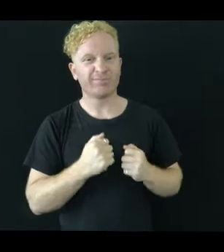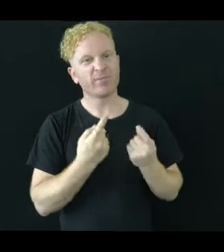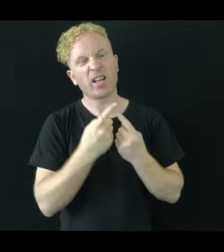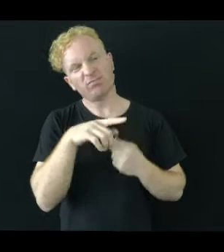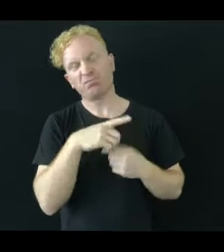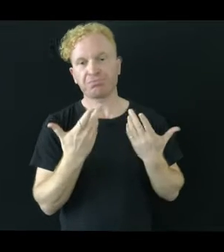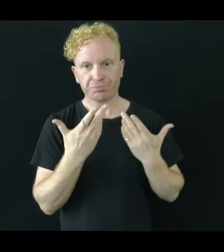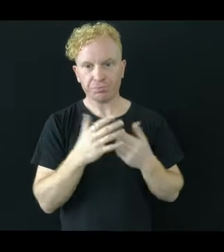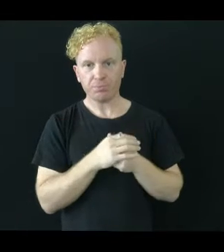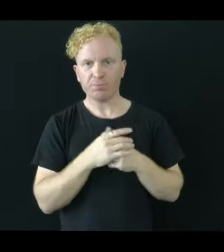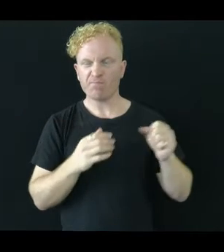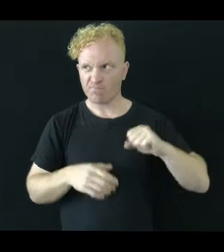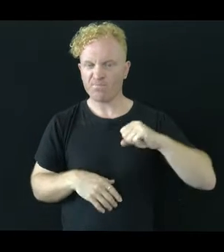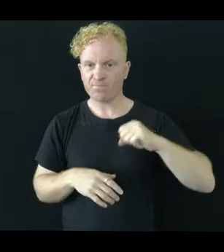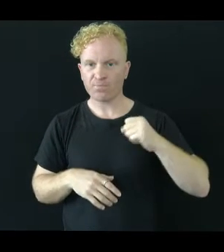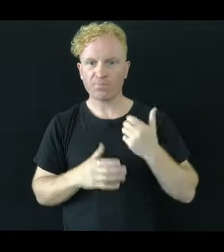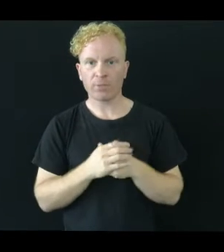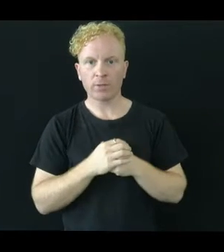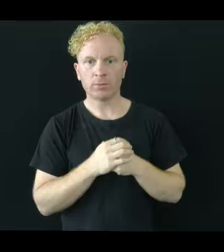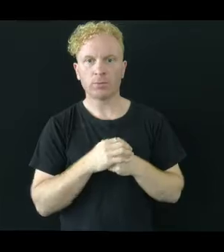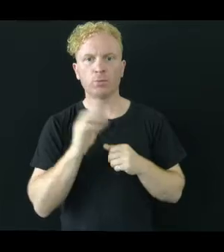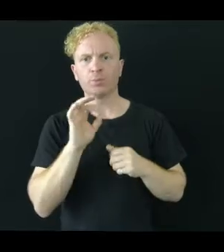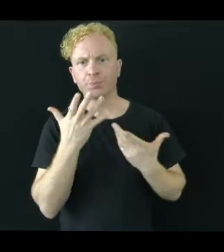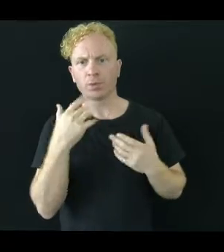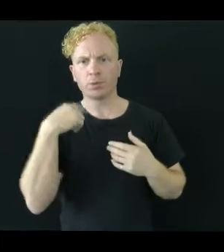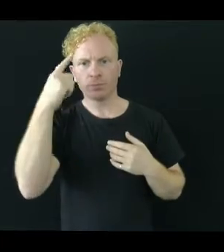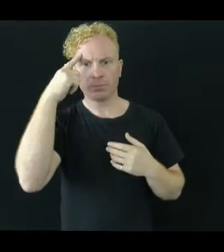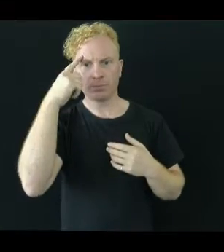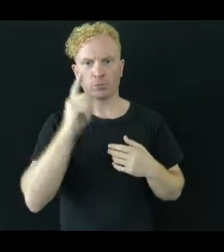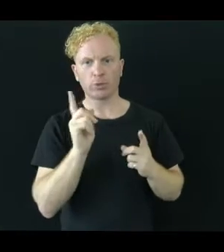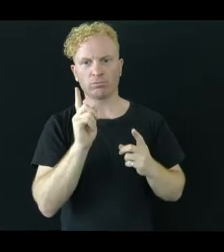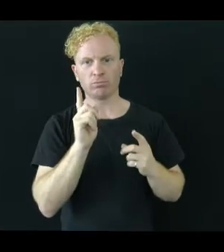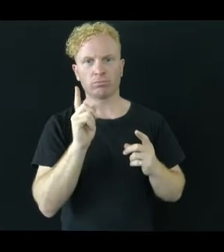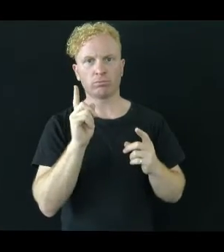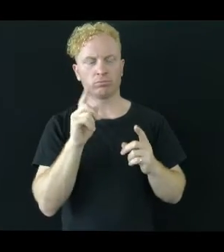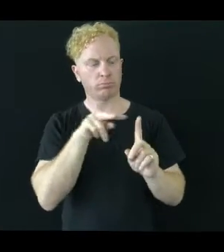personal care, that kind of thing. Yeah. No, but I think it does relate to,